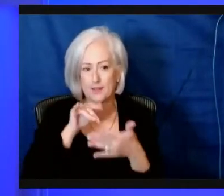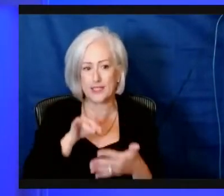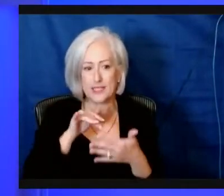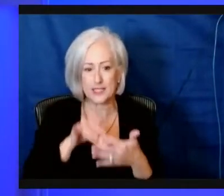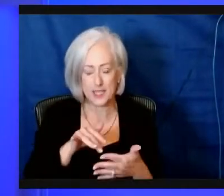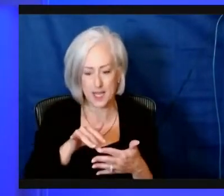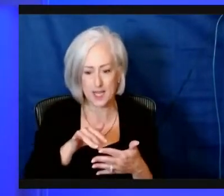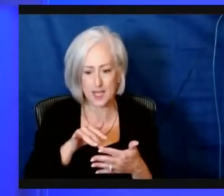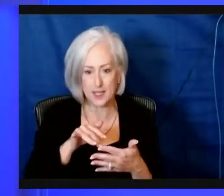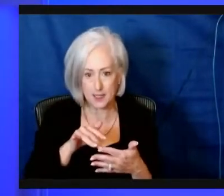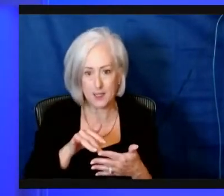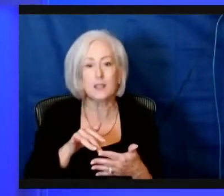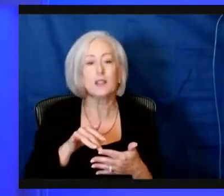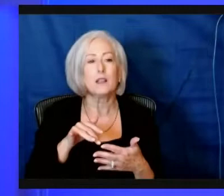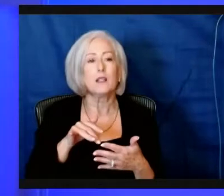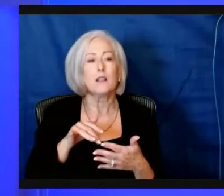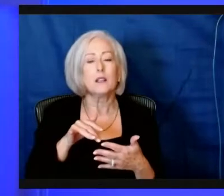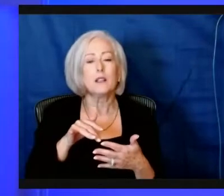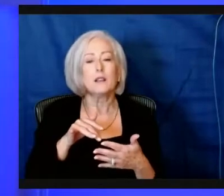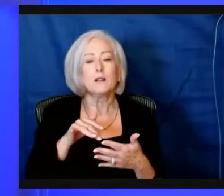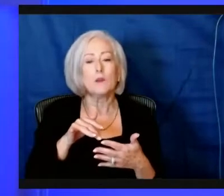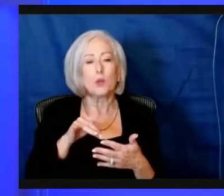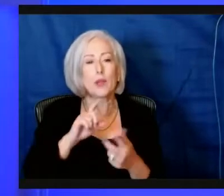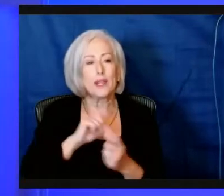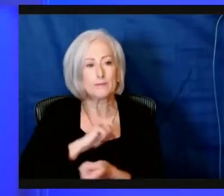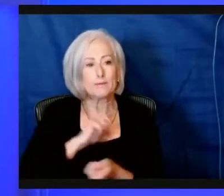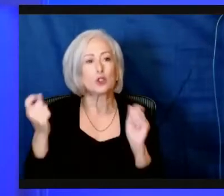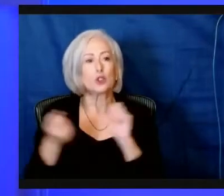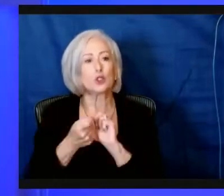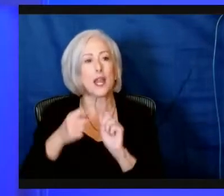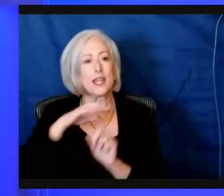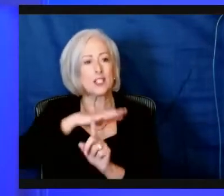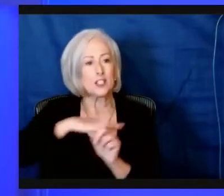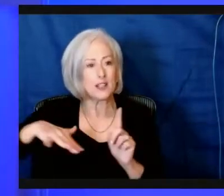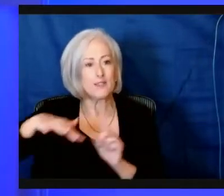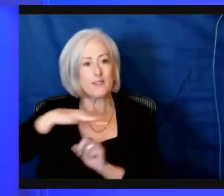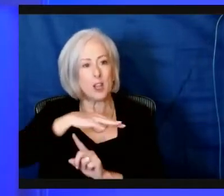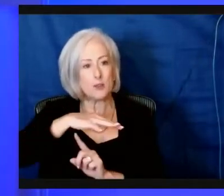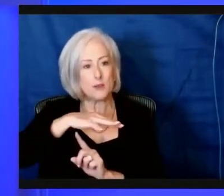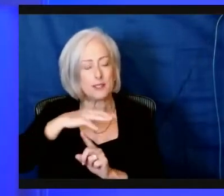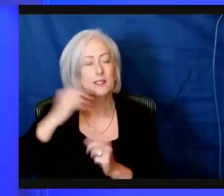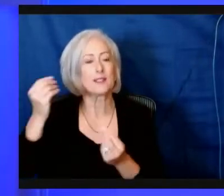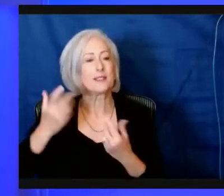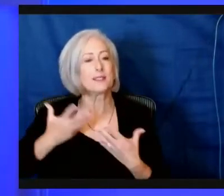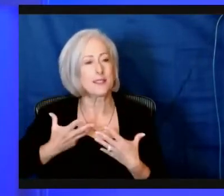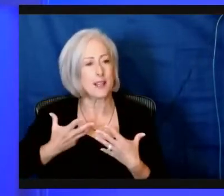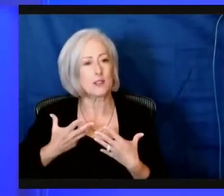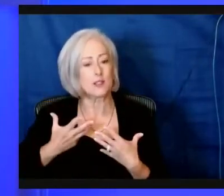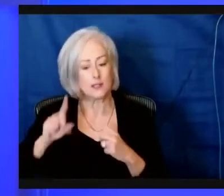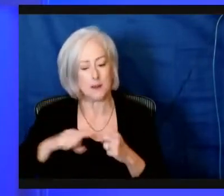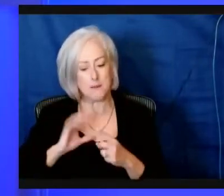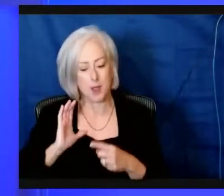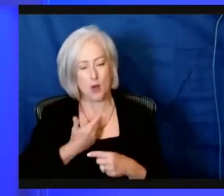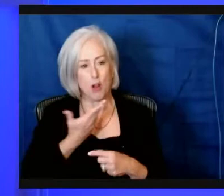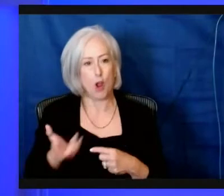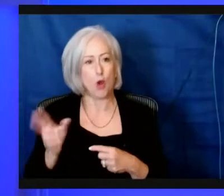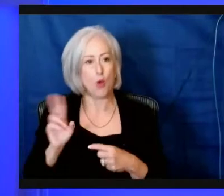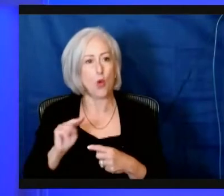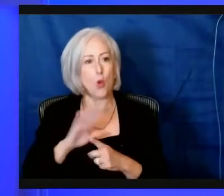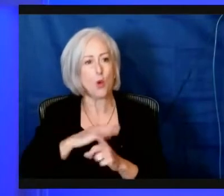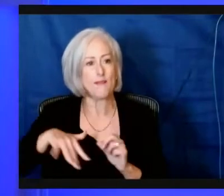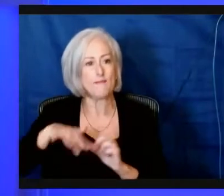atmosphere or into another environment. It tells us a lot about our own environment. I mean, everything is, we've